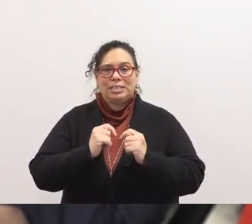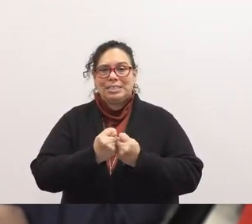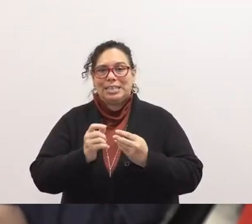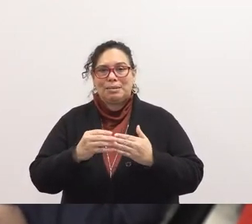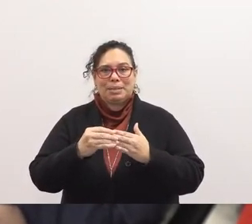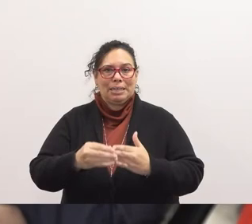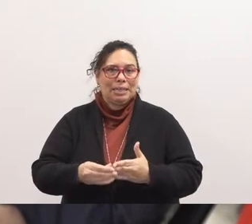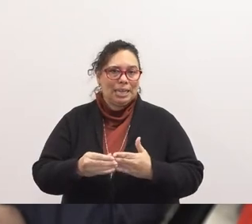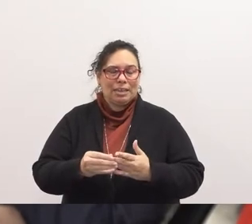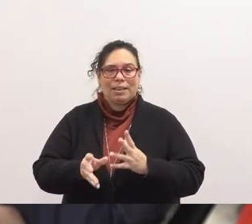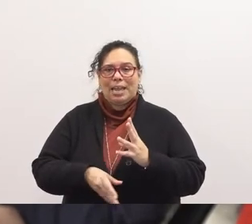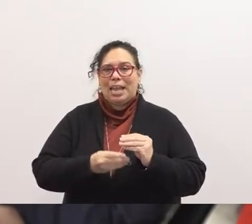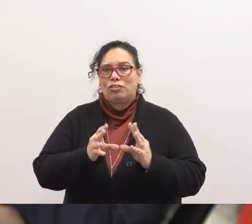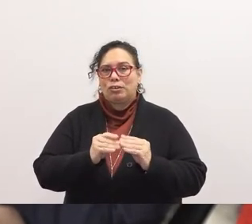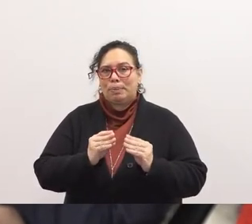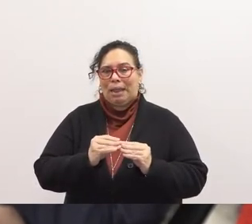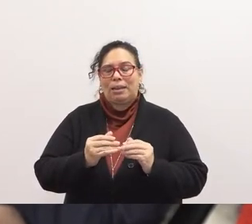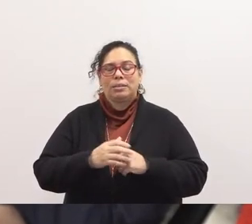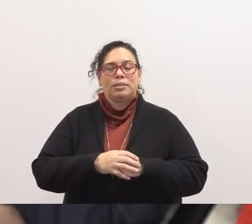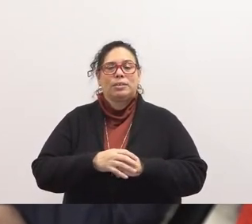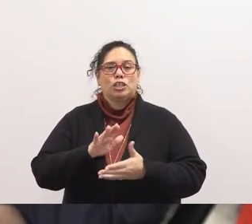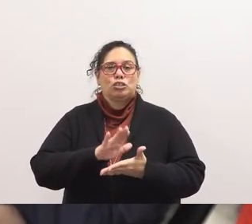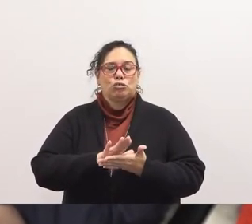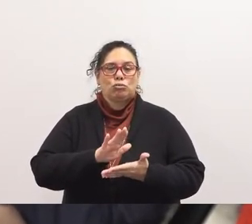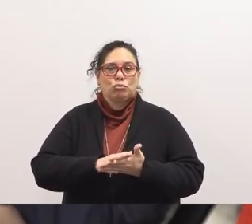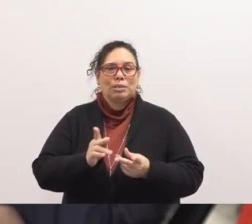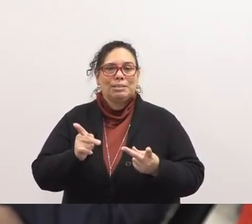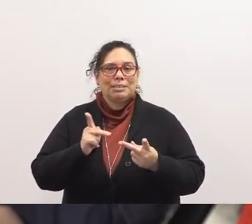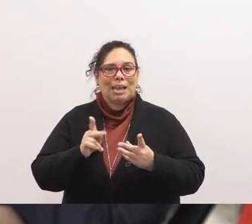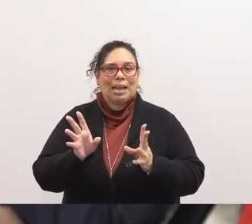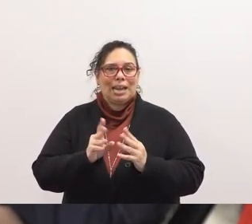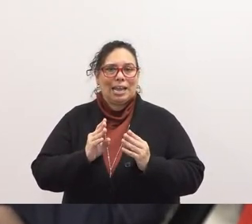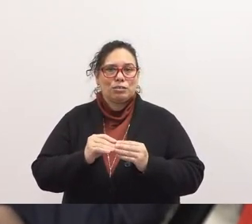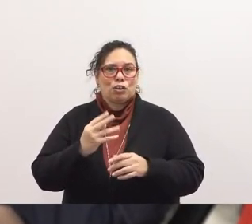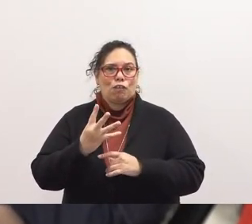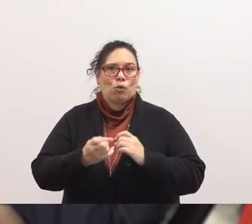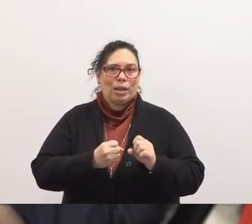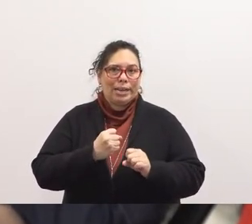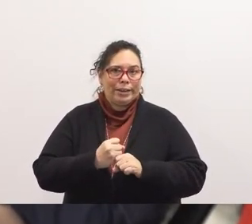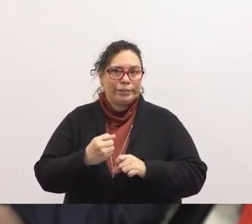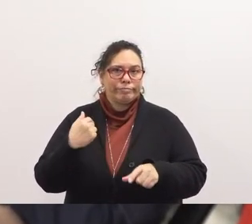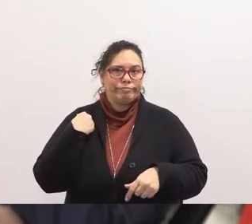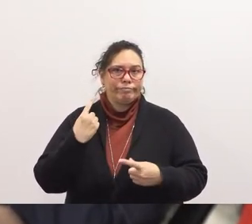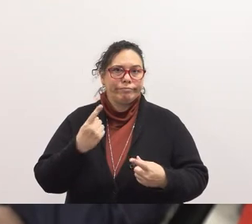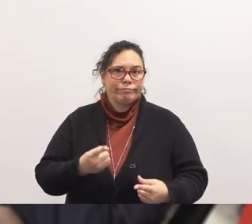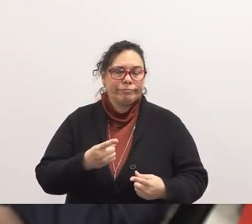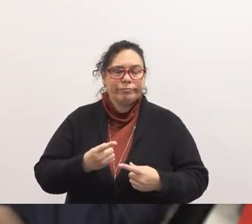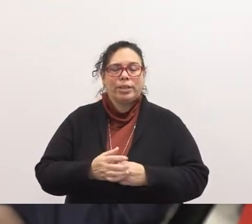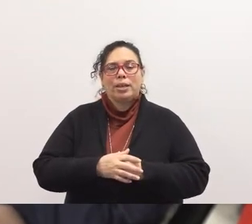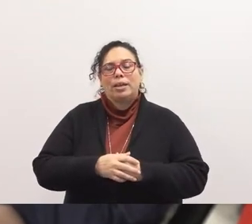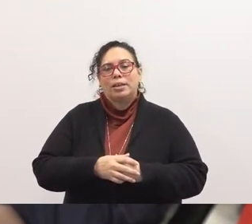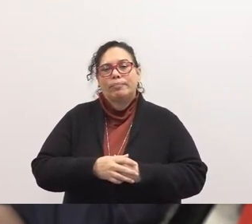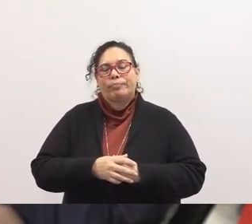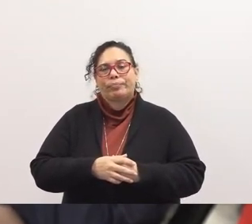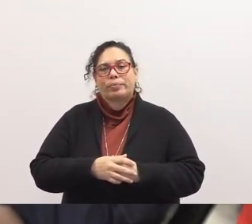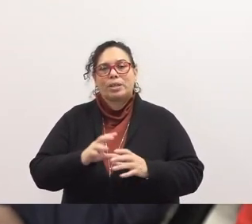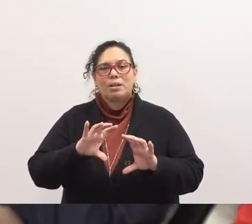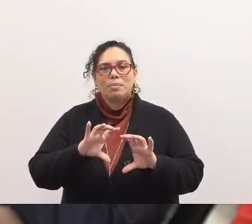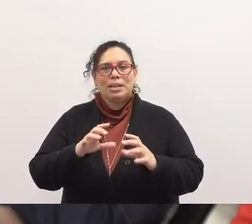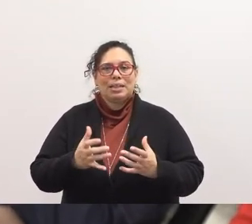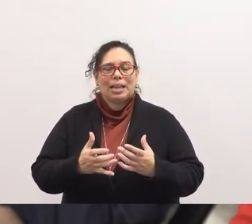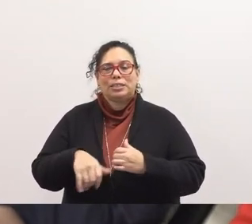one extra meeting per month. I'm on the school site council for my 4th year in a row, which is a few extra hours per year. I am the class